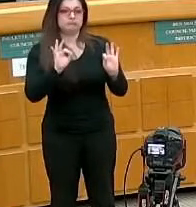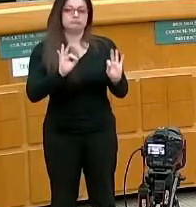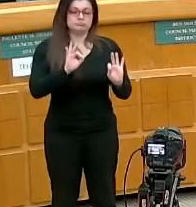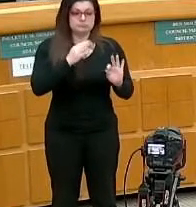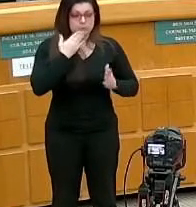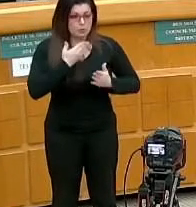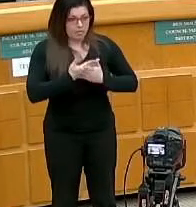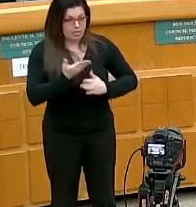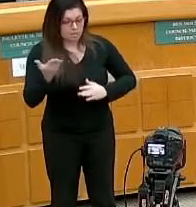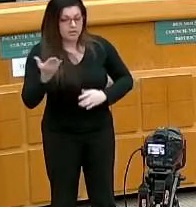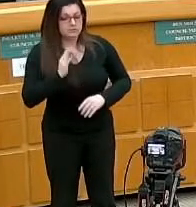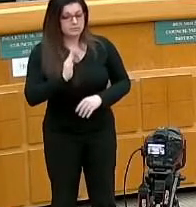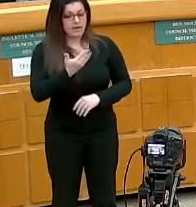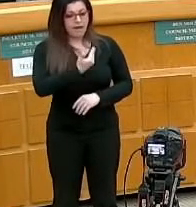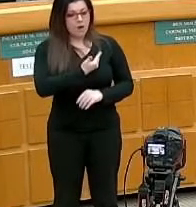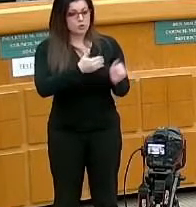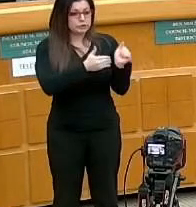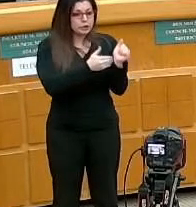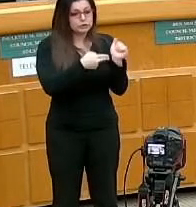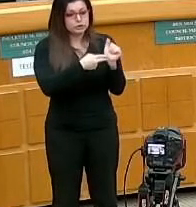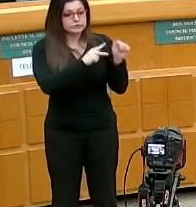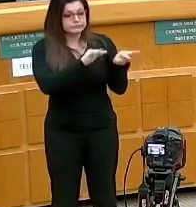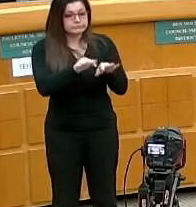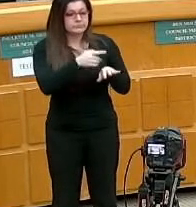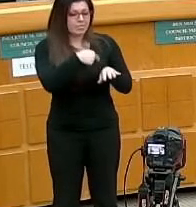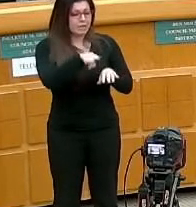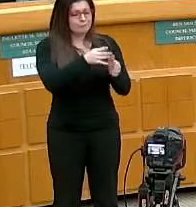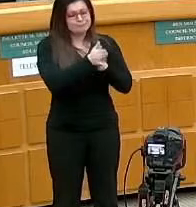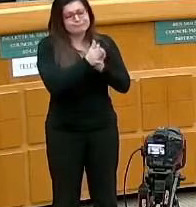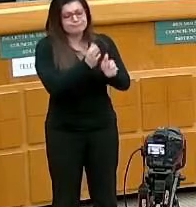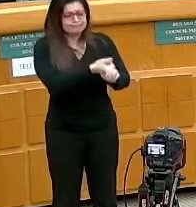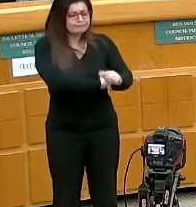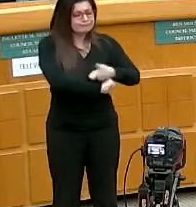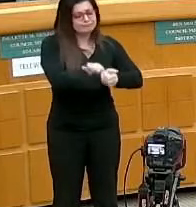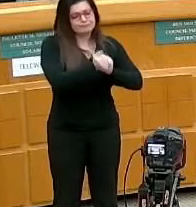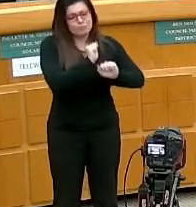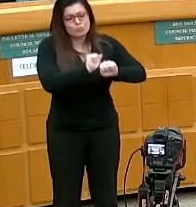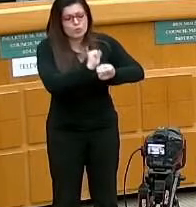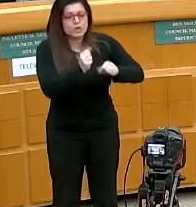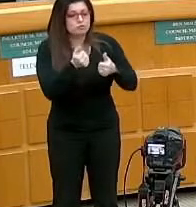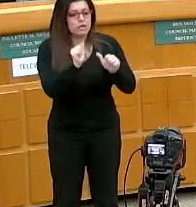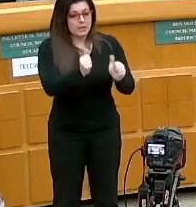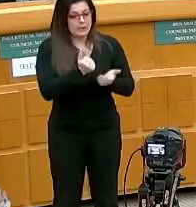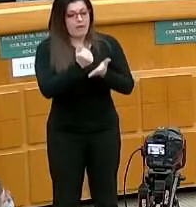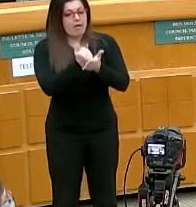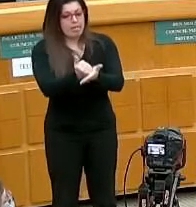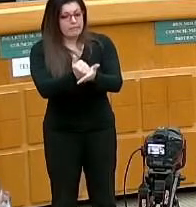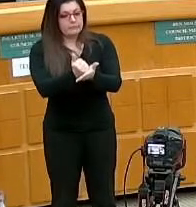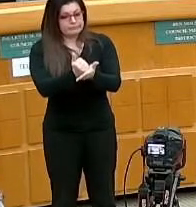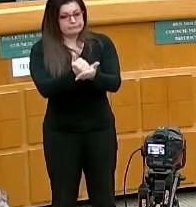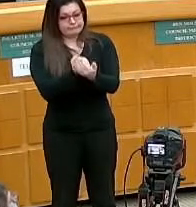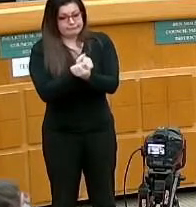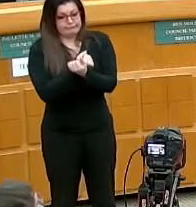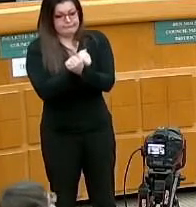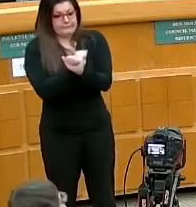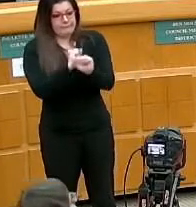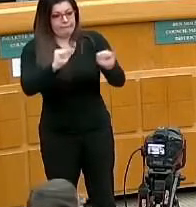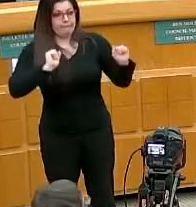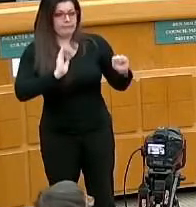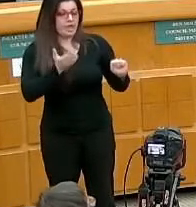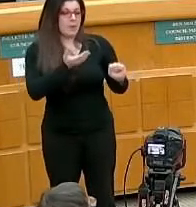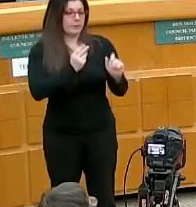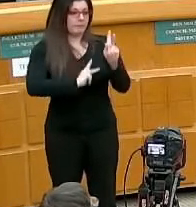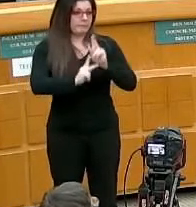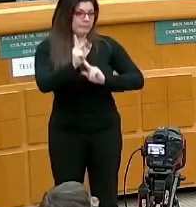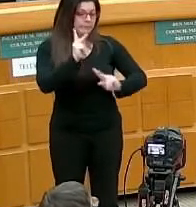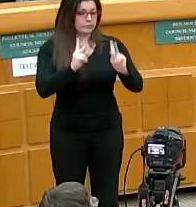hard to keep our persons safe and healthy, and so we're still pleased and happy